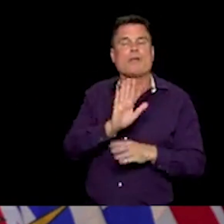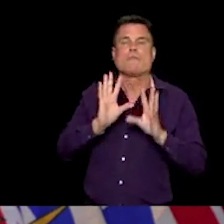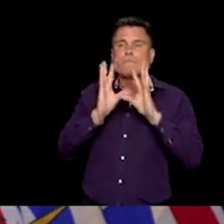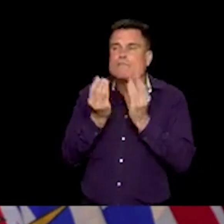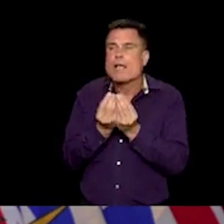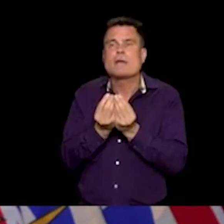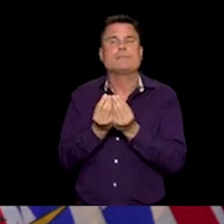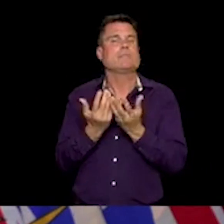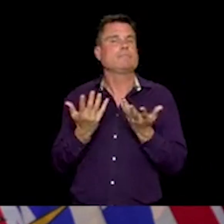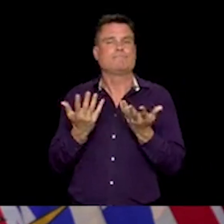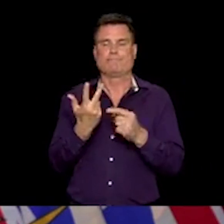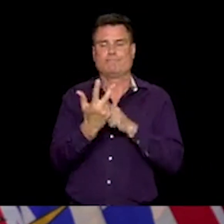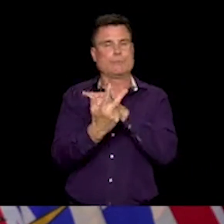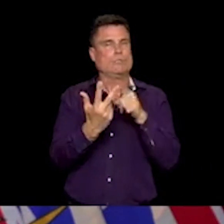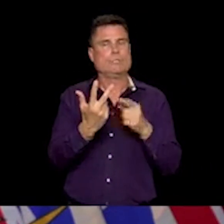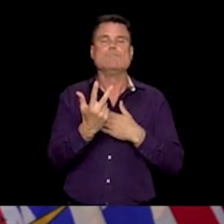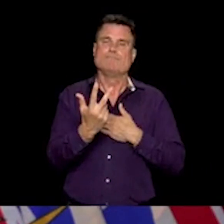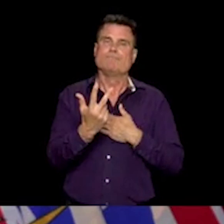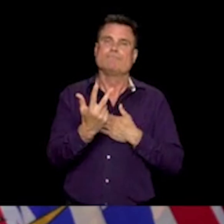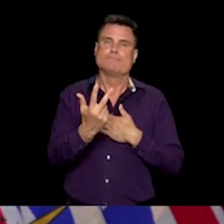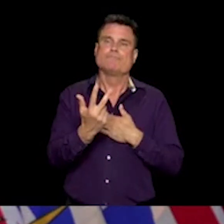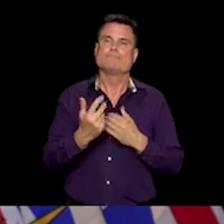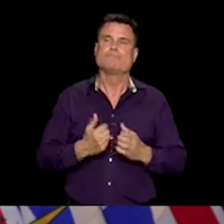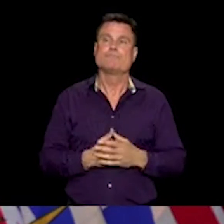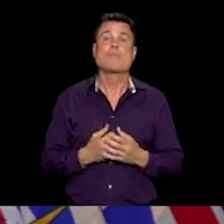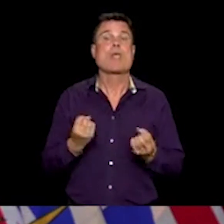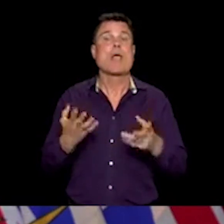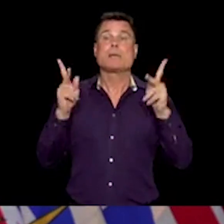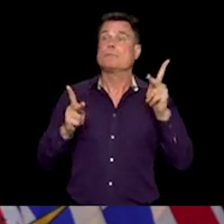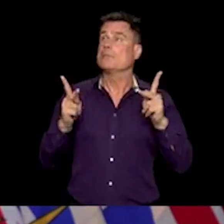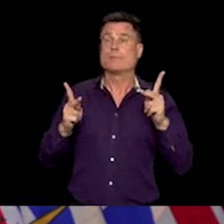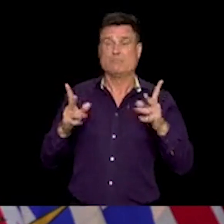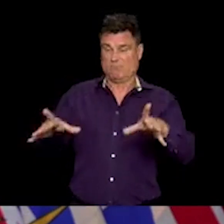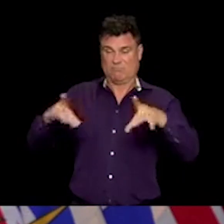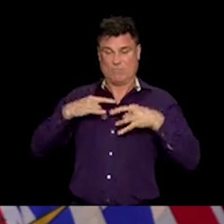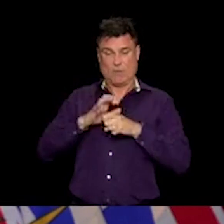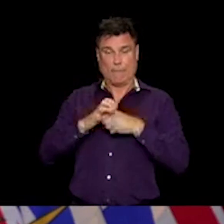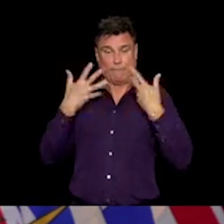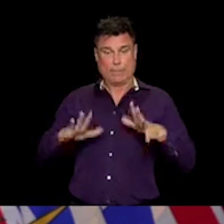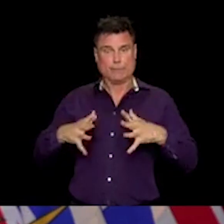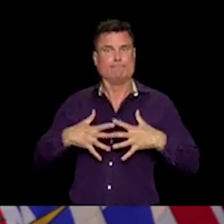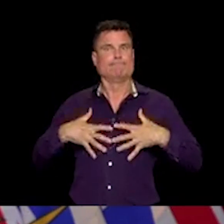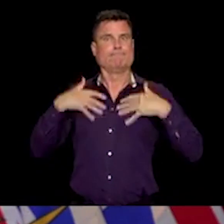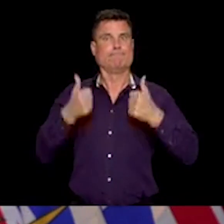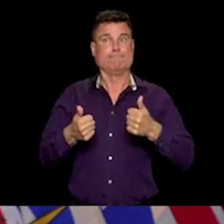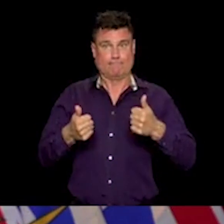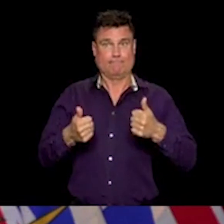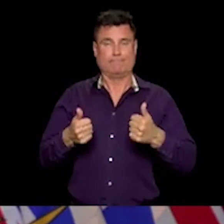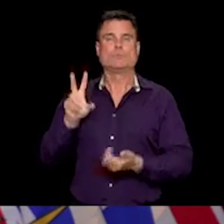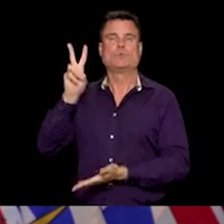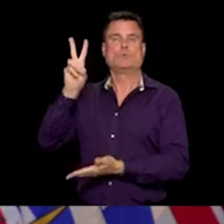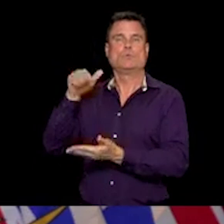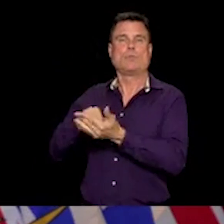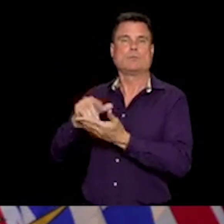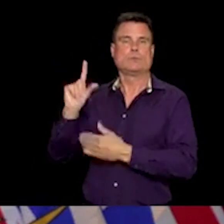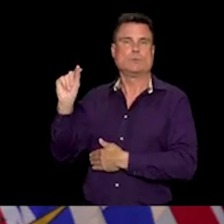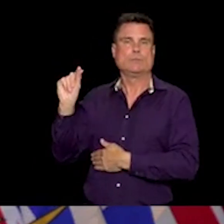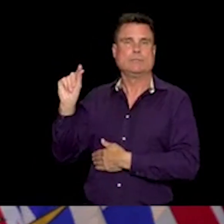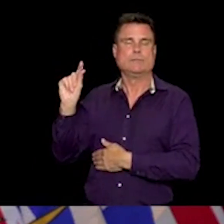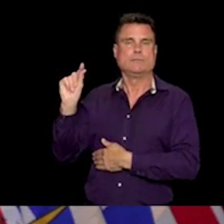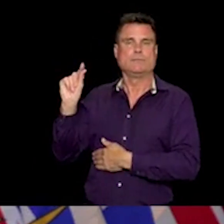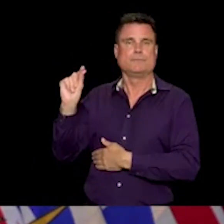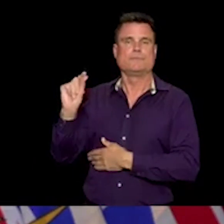people in our province who have died from COVID-19 to 152. That includes 1 person in Vancouver Coastal